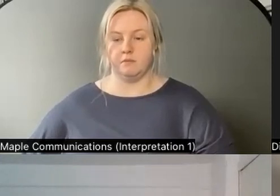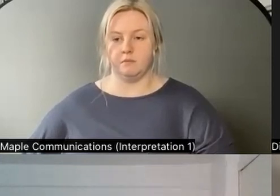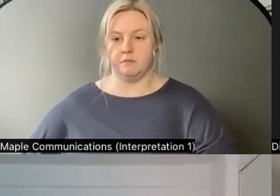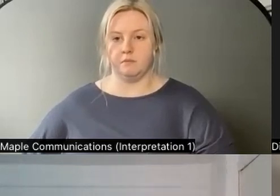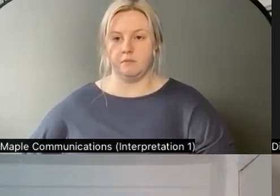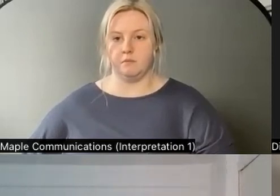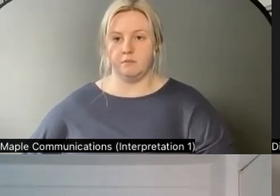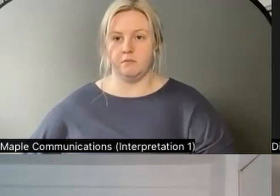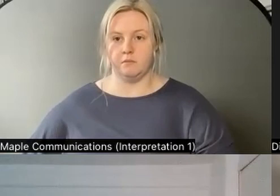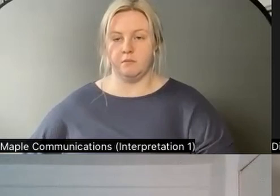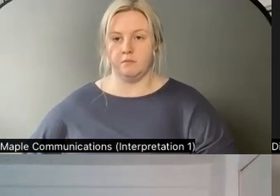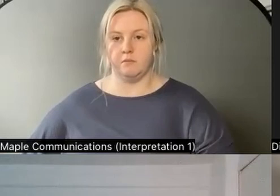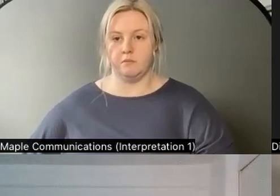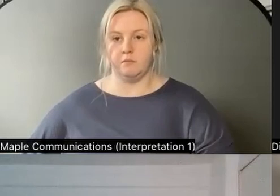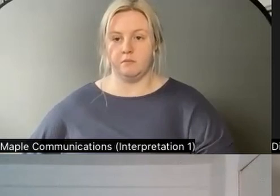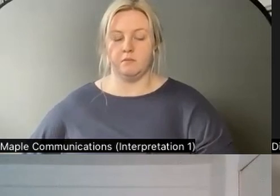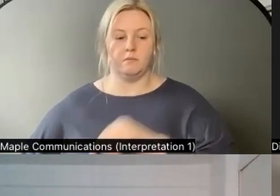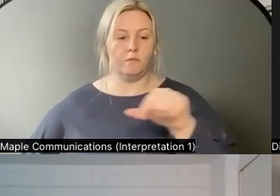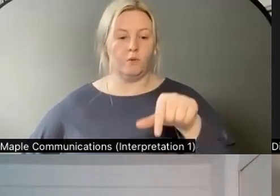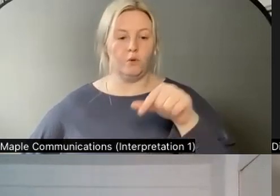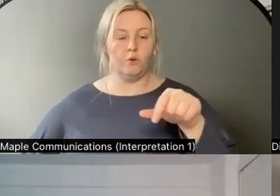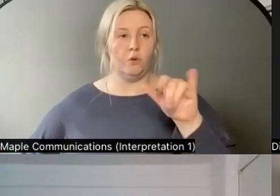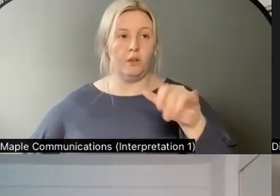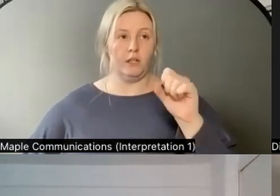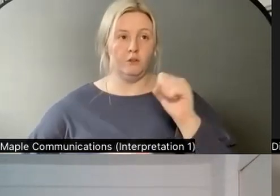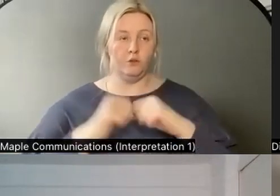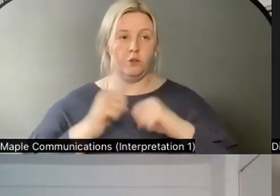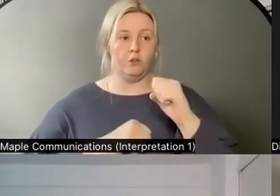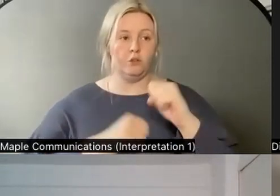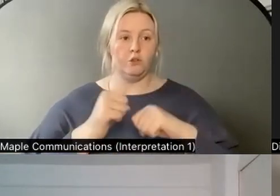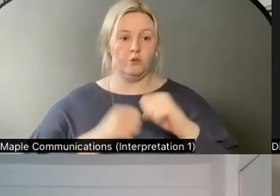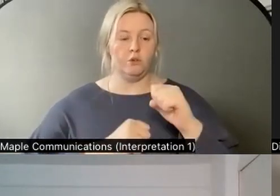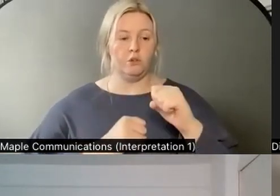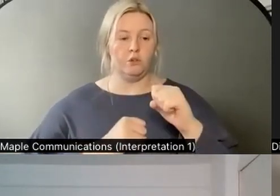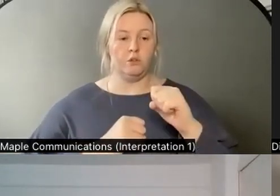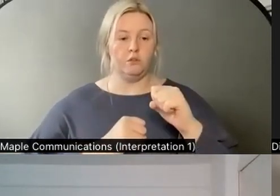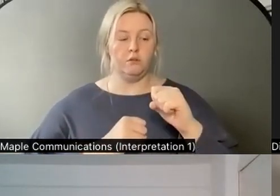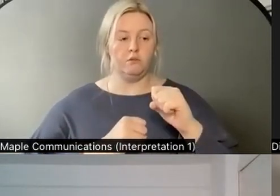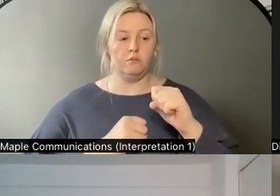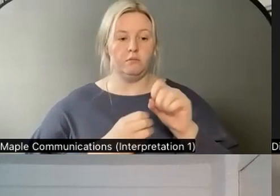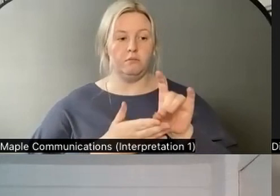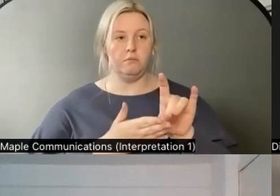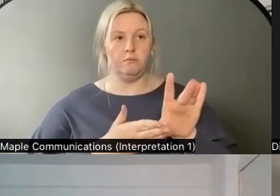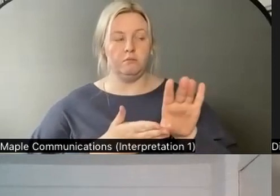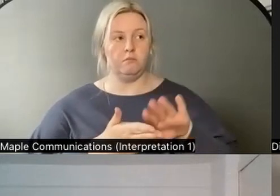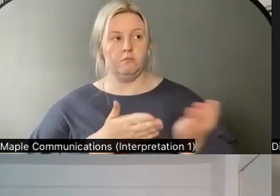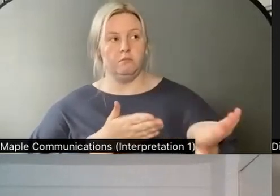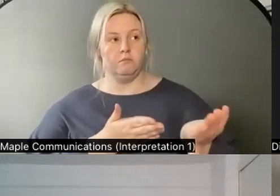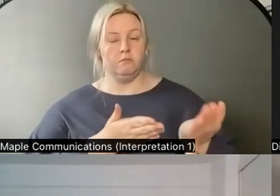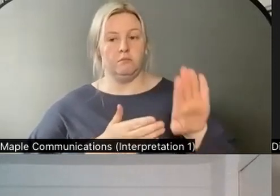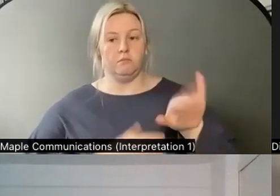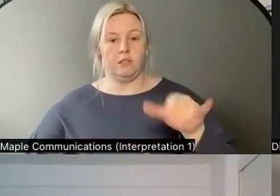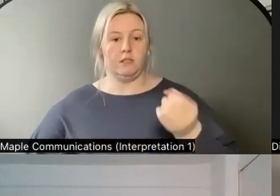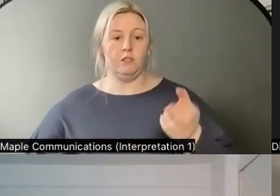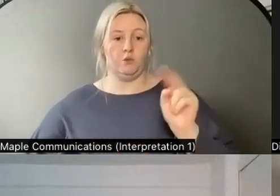That structural abandonment, that is its own form of structural